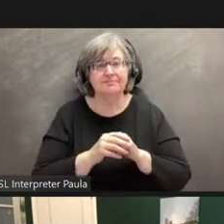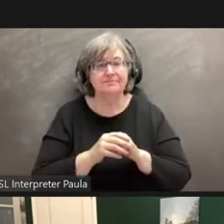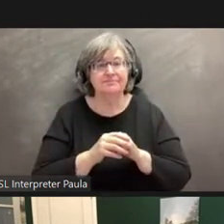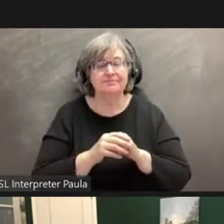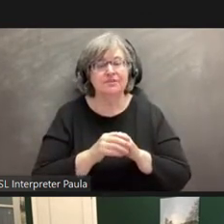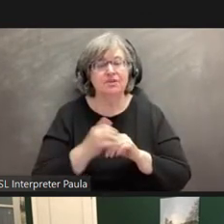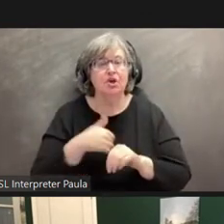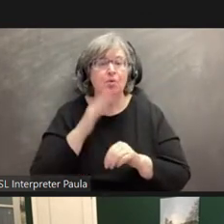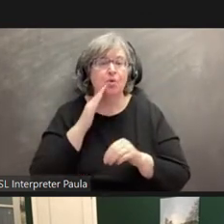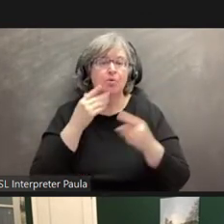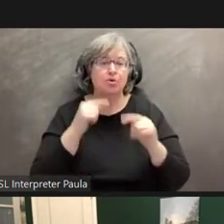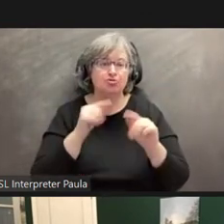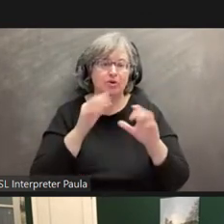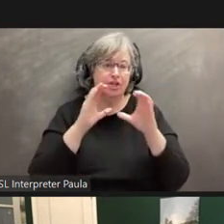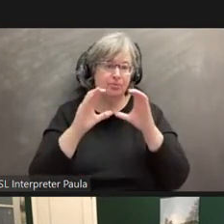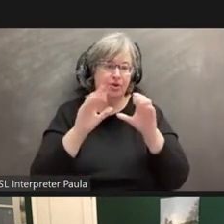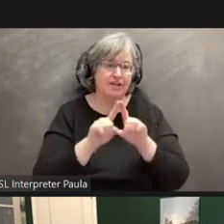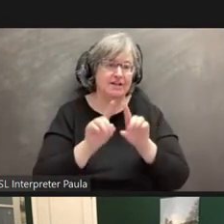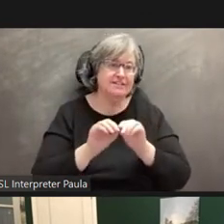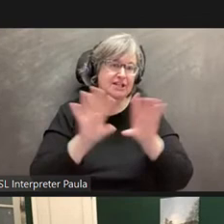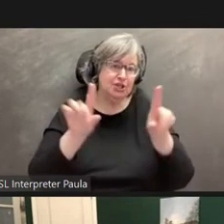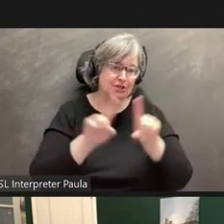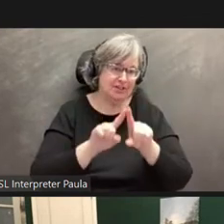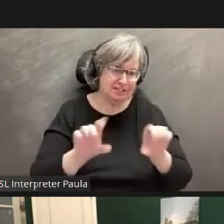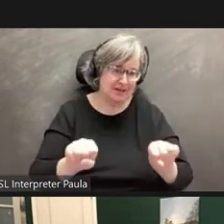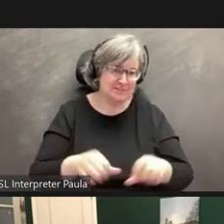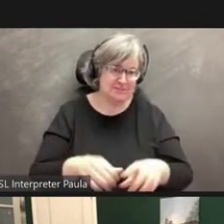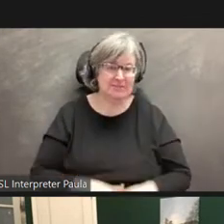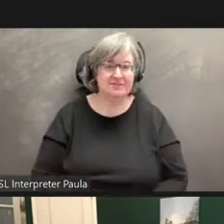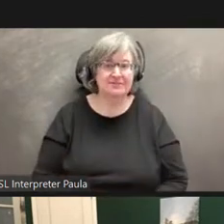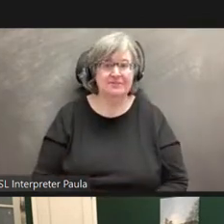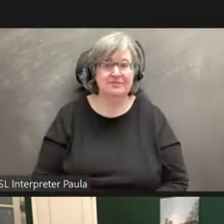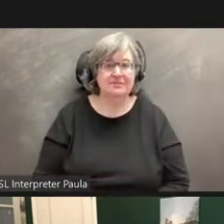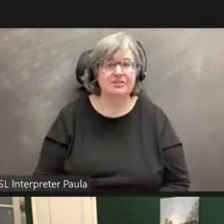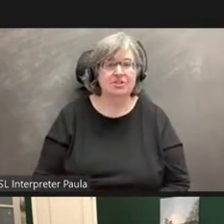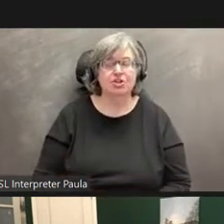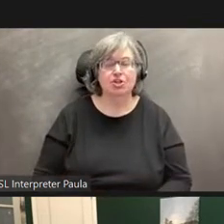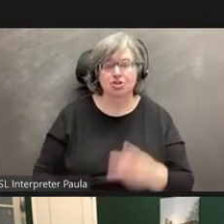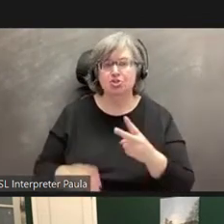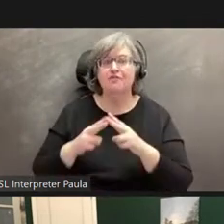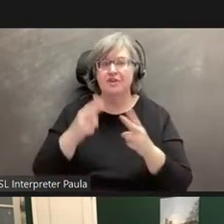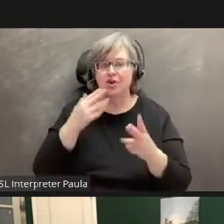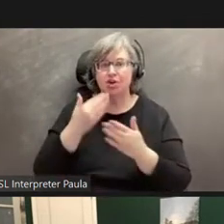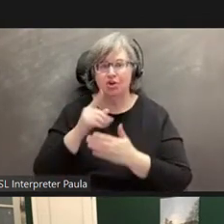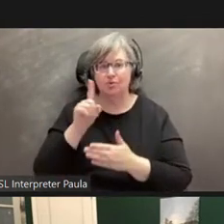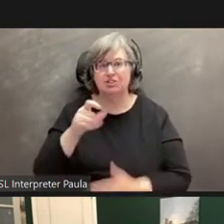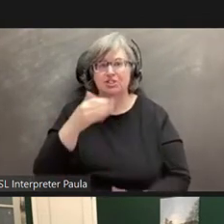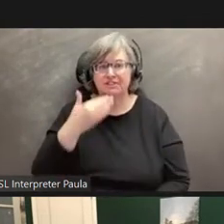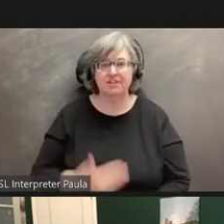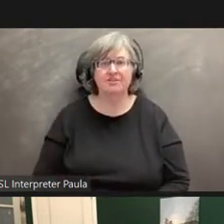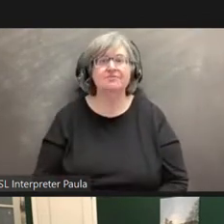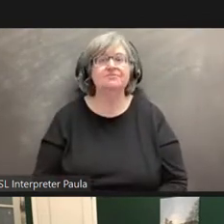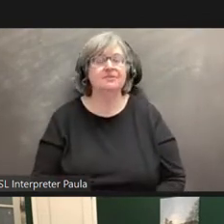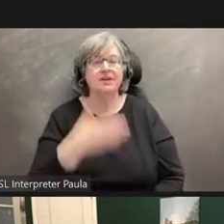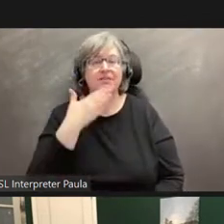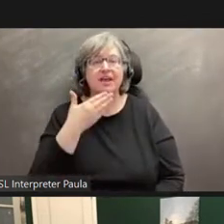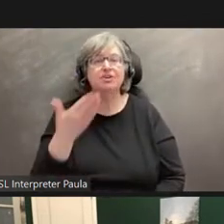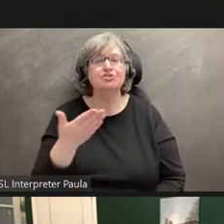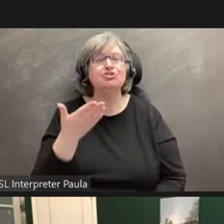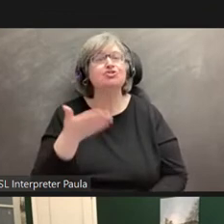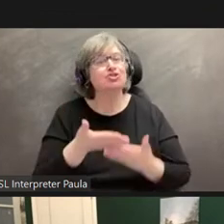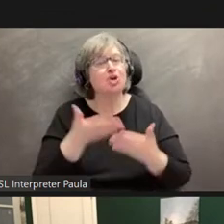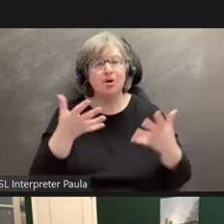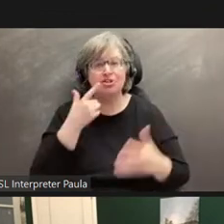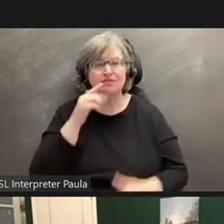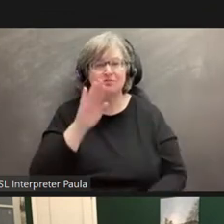We'll try to communicate as clearly as possible. Wonderful. But those were two very good questions. Yeah, thank you so much, Bill, for